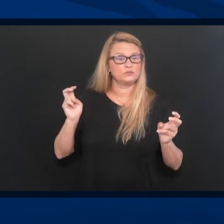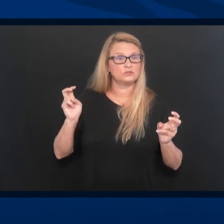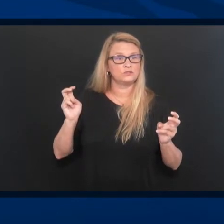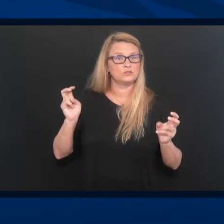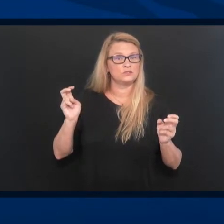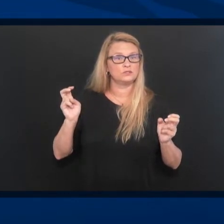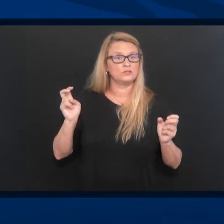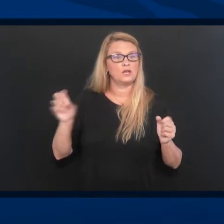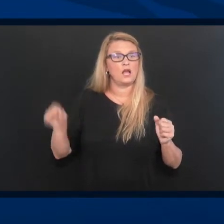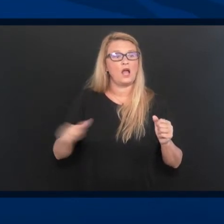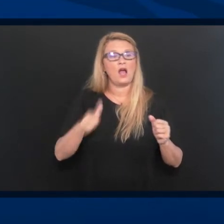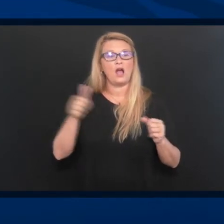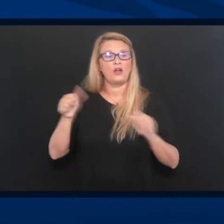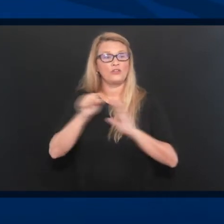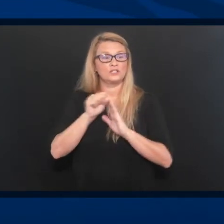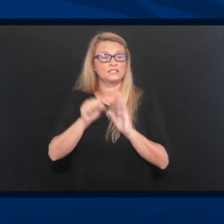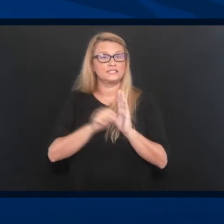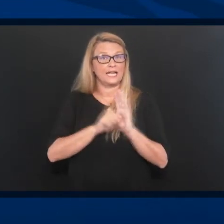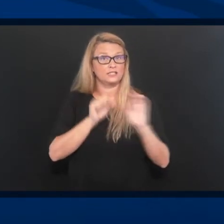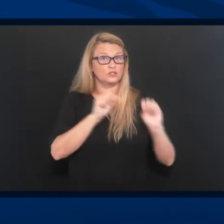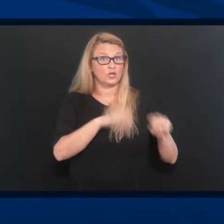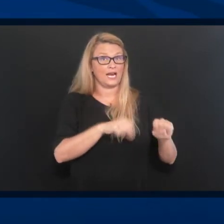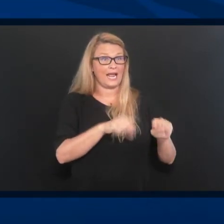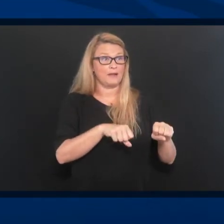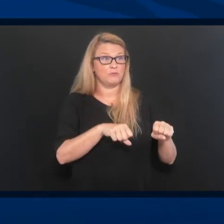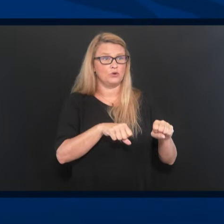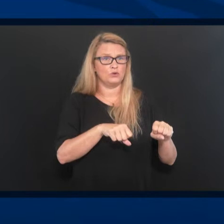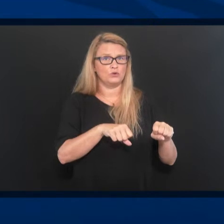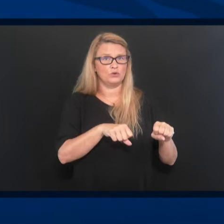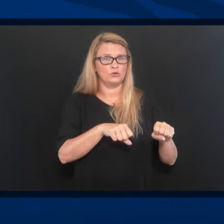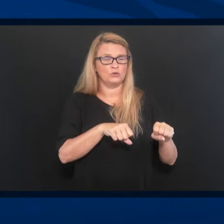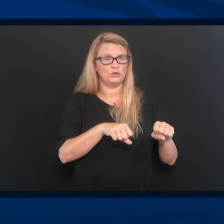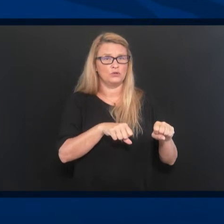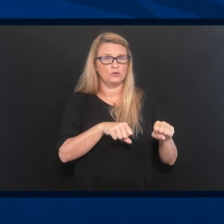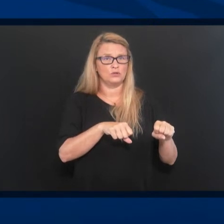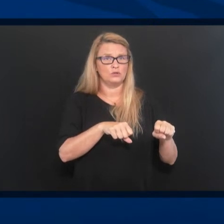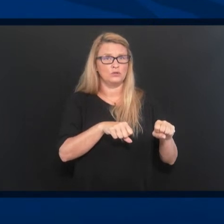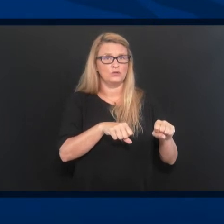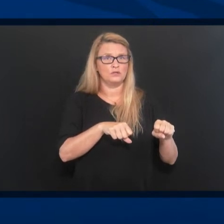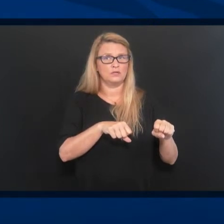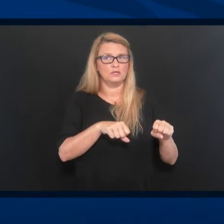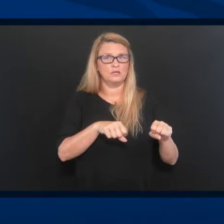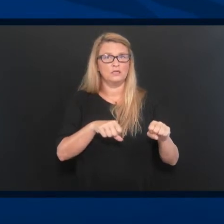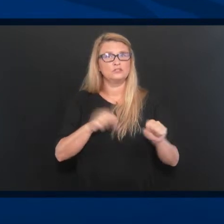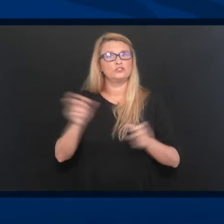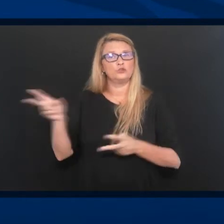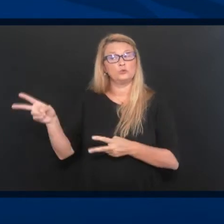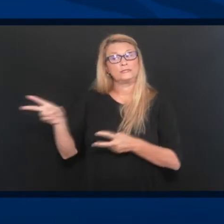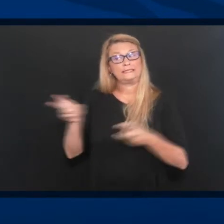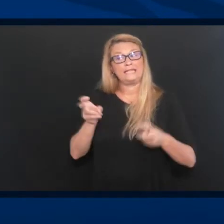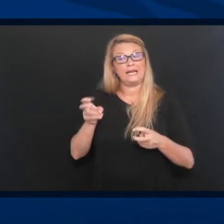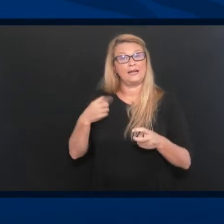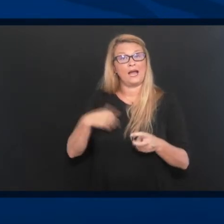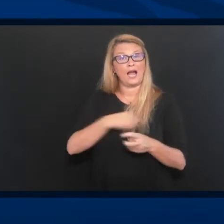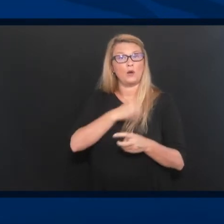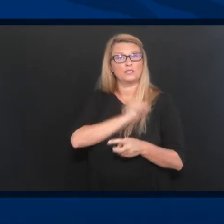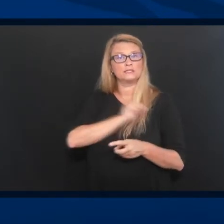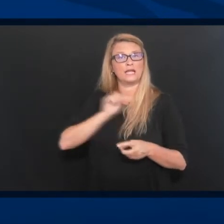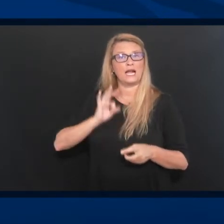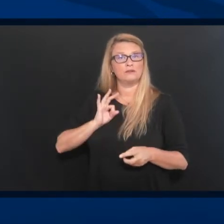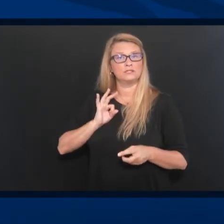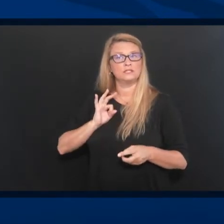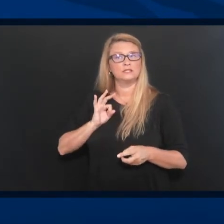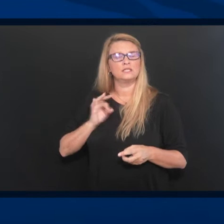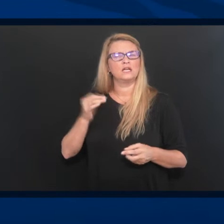that other states are, able to poach some of our staff. I was wondering if you could just speak